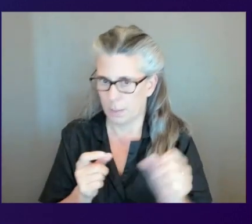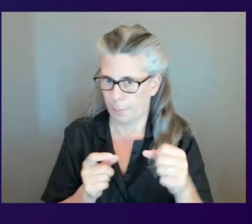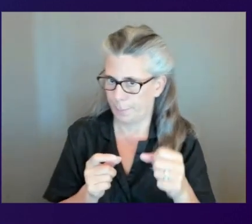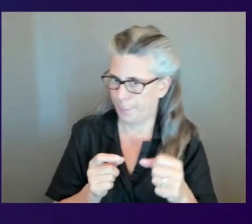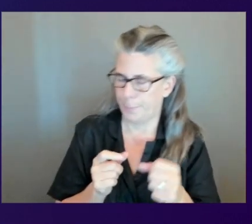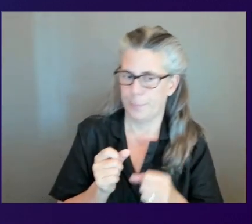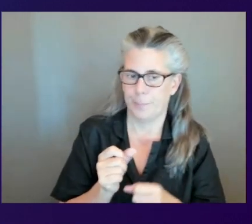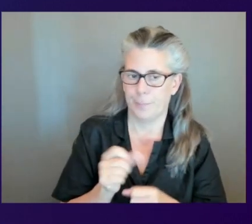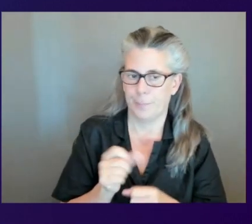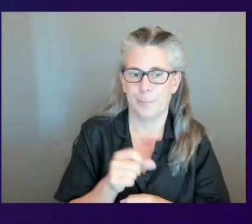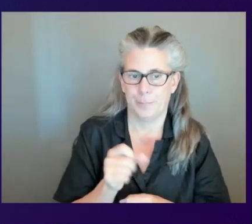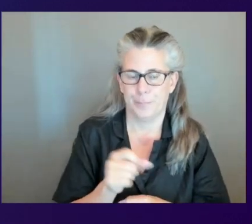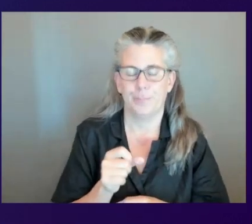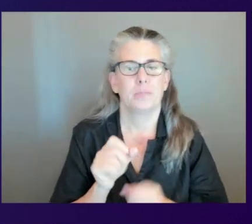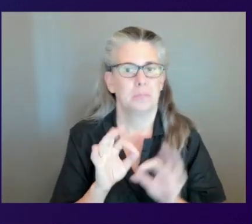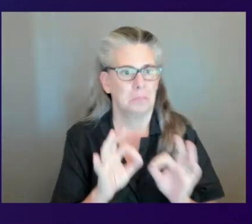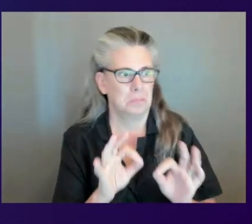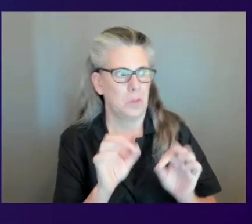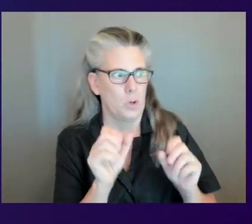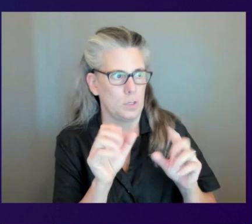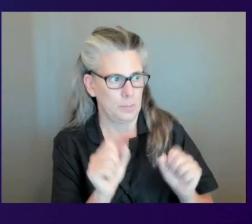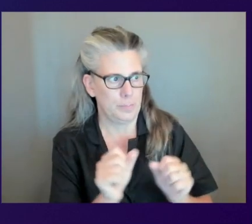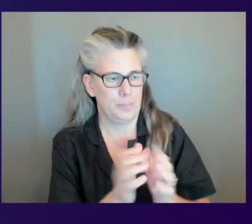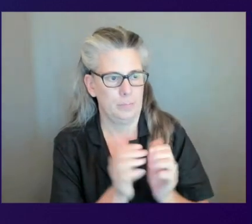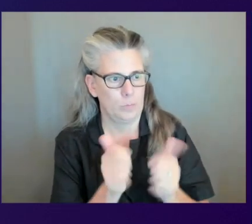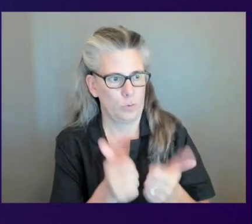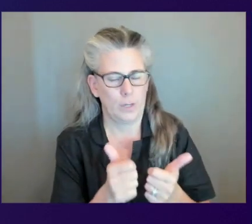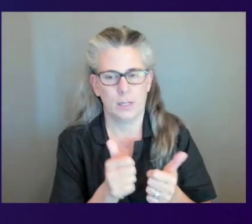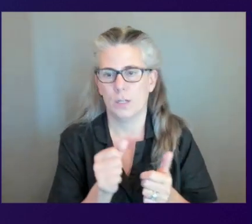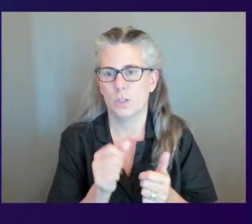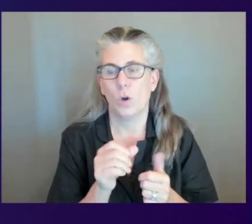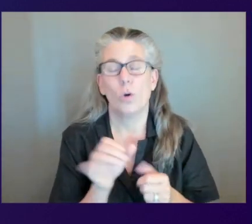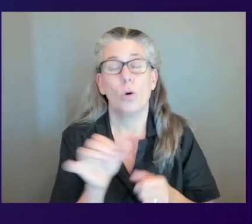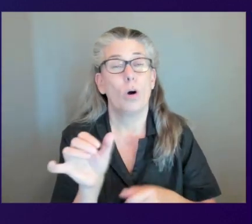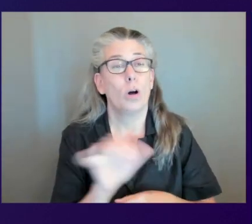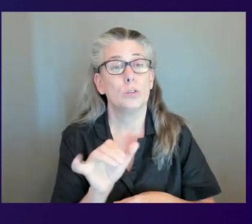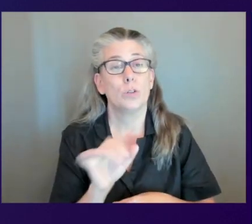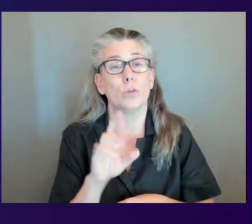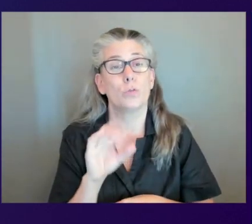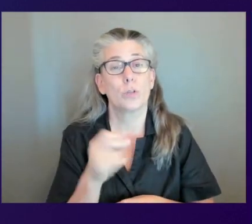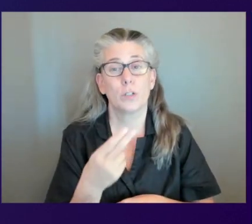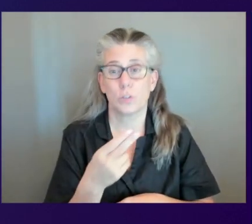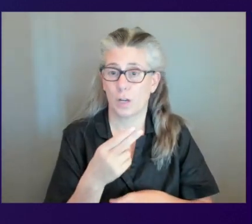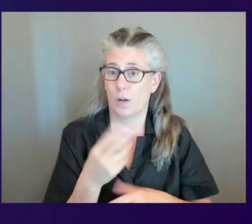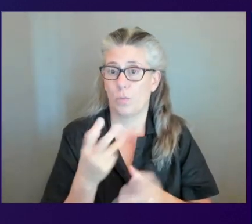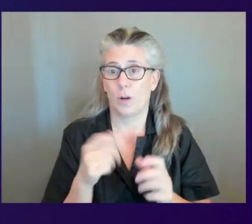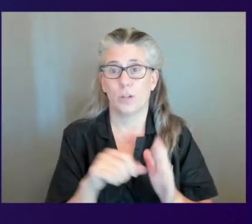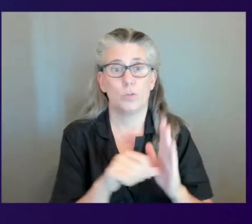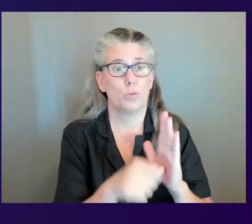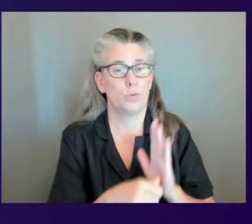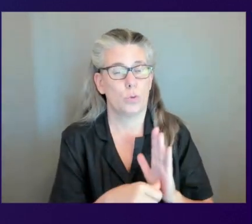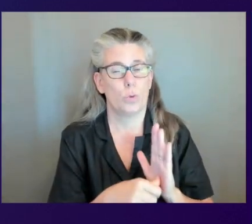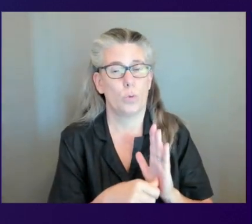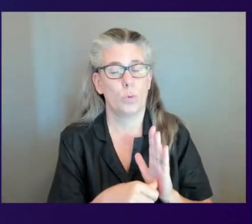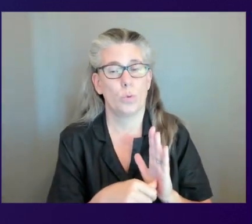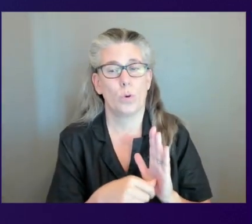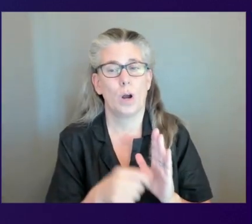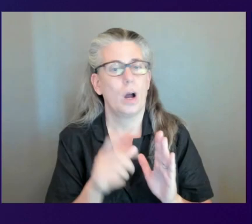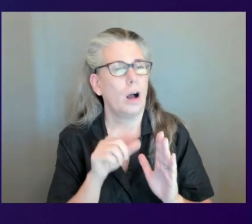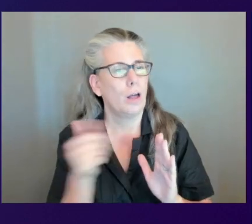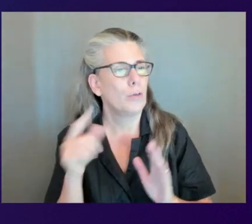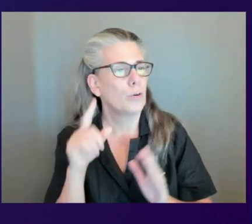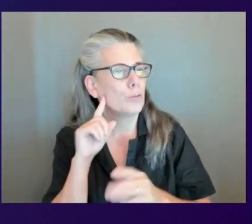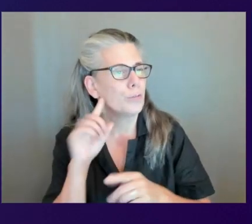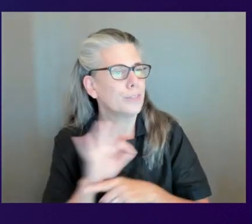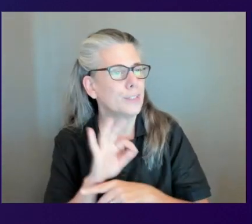great. Well, Rich, I also wanted to highlight another feature that I had heard about too, and